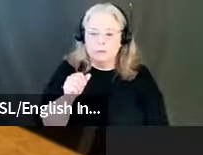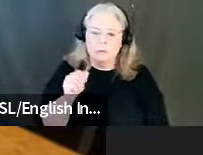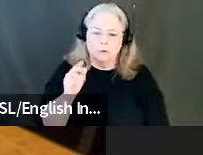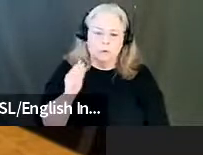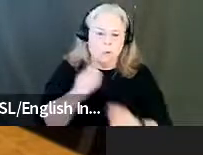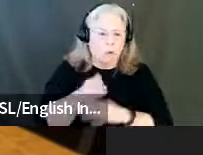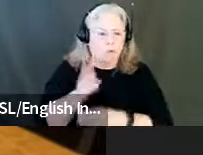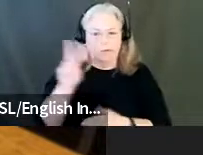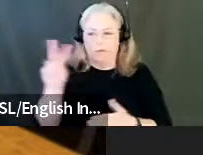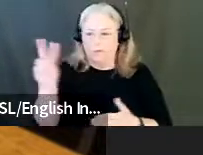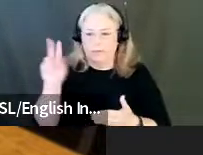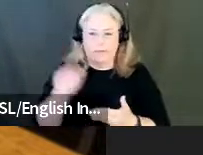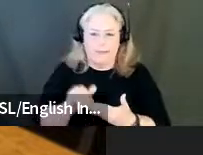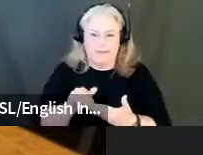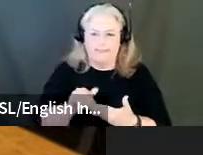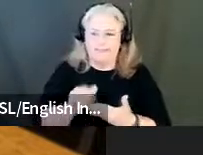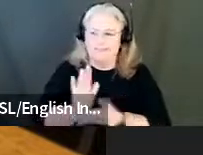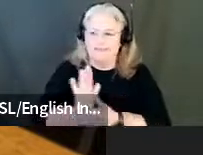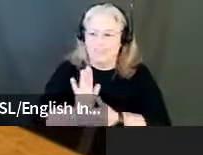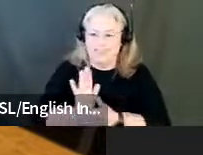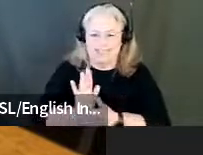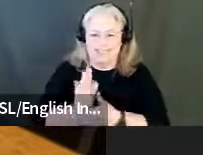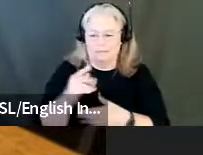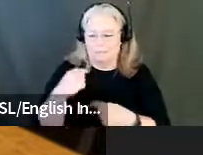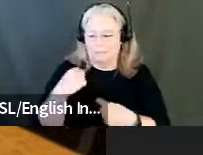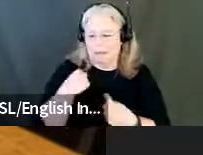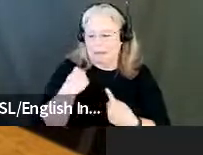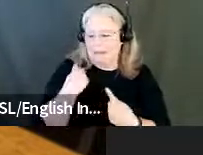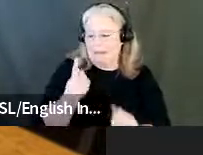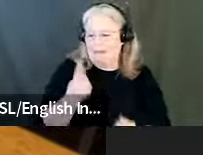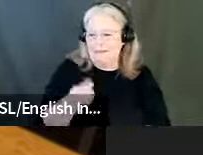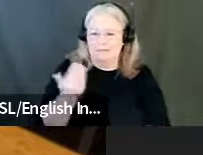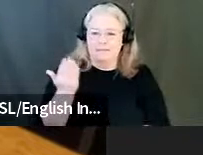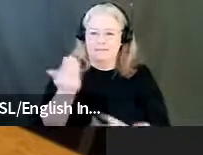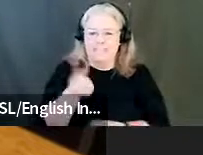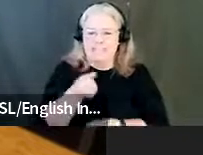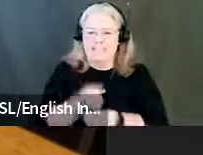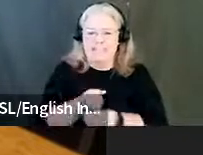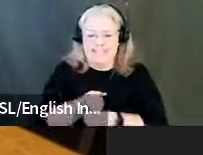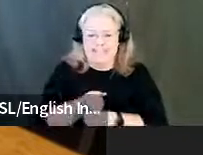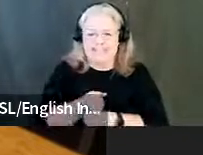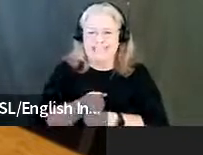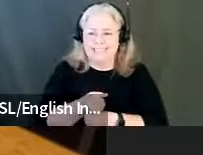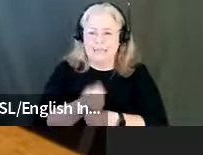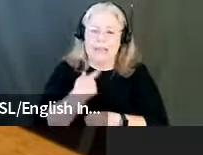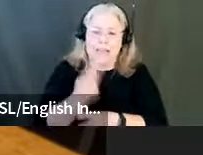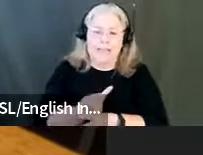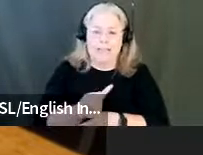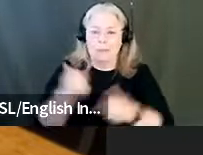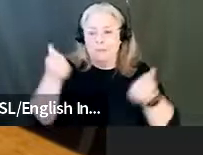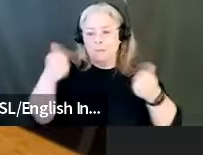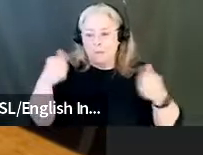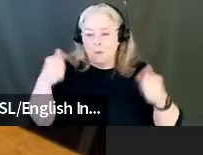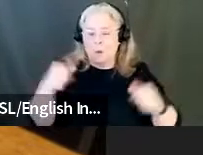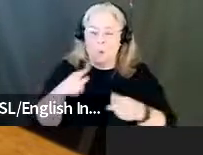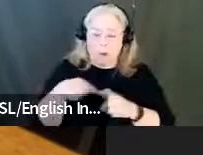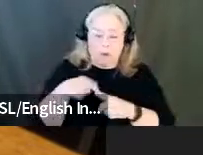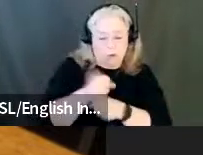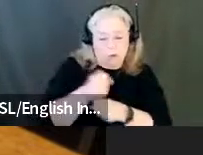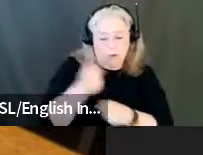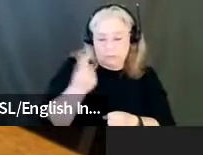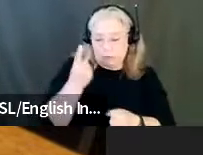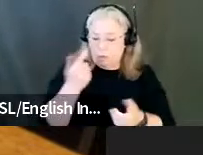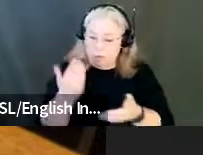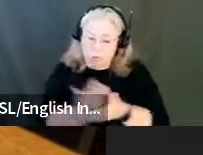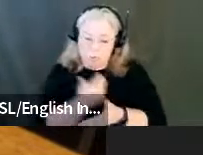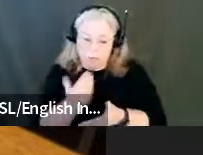over 2000 videos over the last 15 years that I keep putting up every time I create